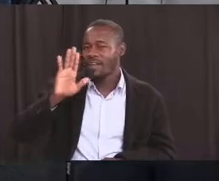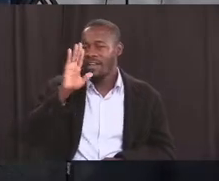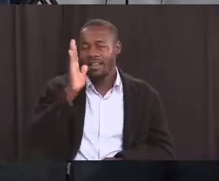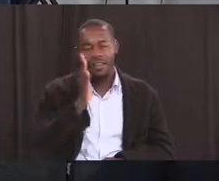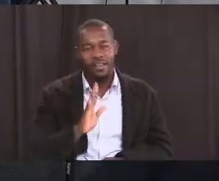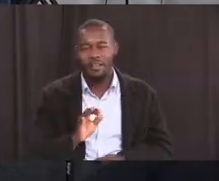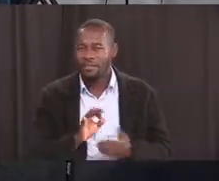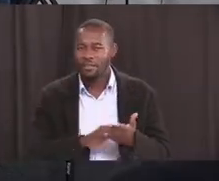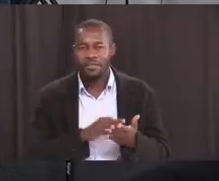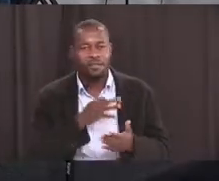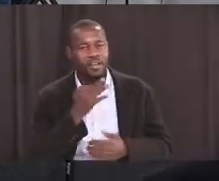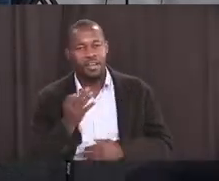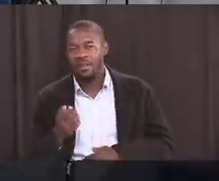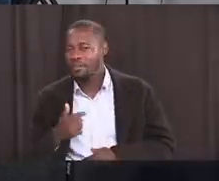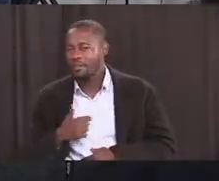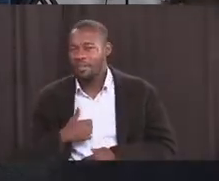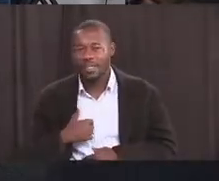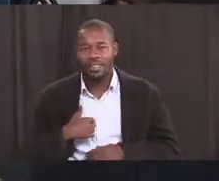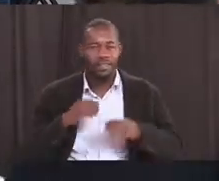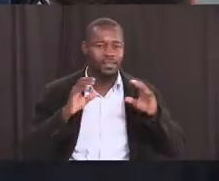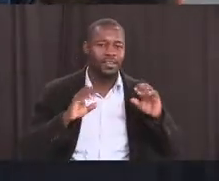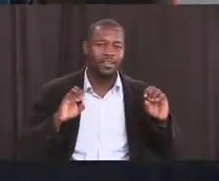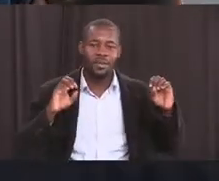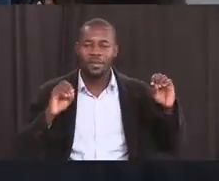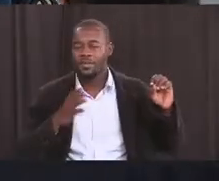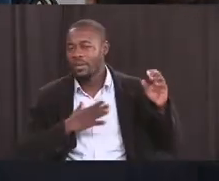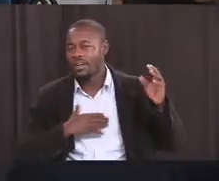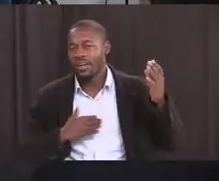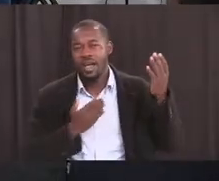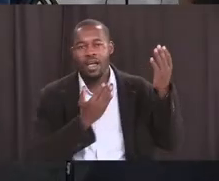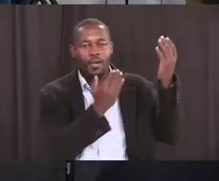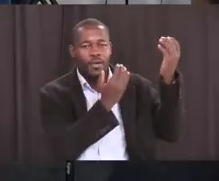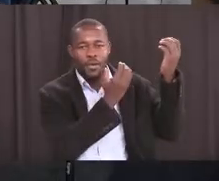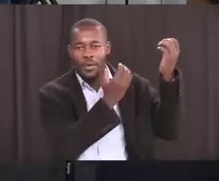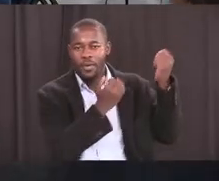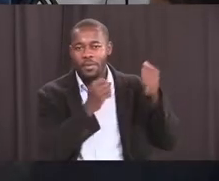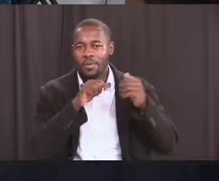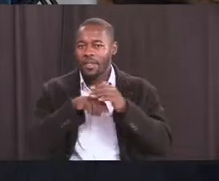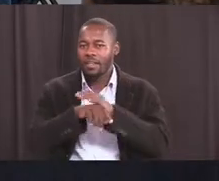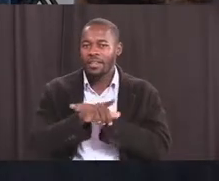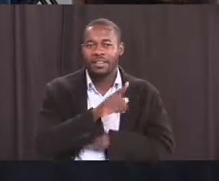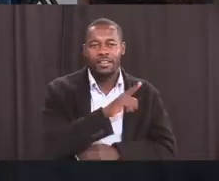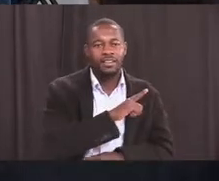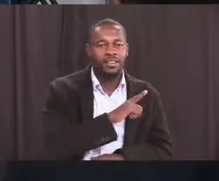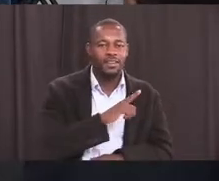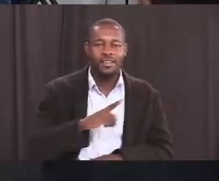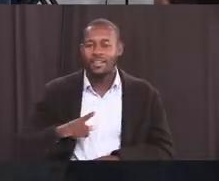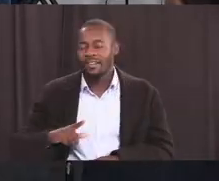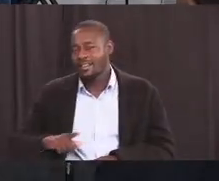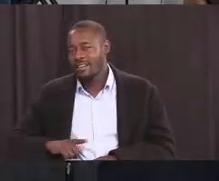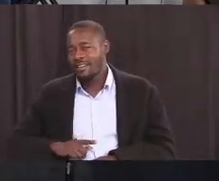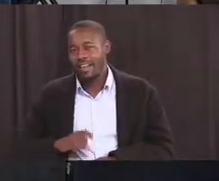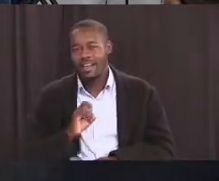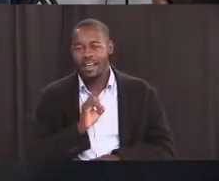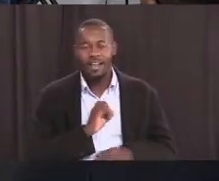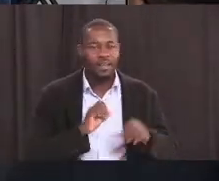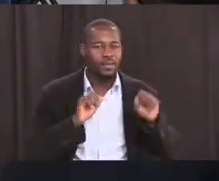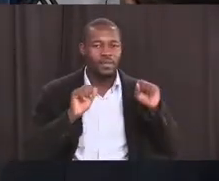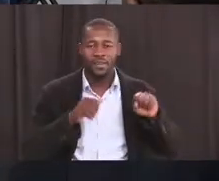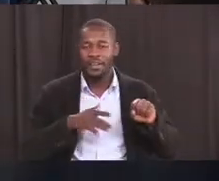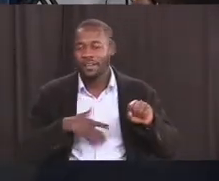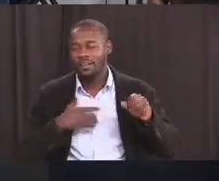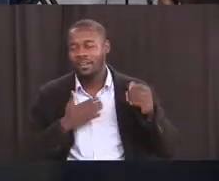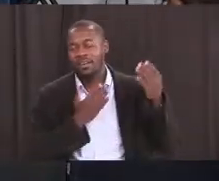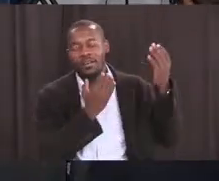me go. My hope is in the Lord. I can count on Him. My hope is in